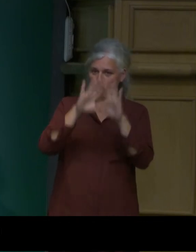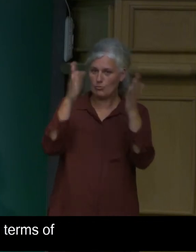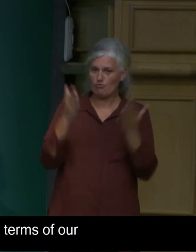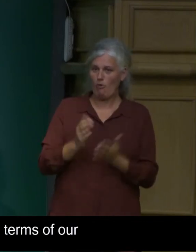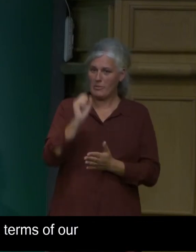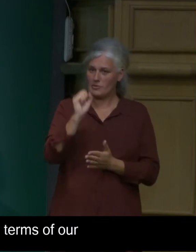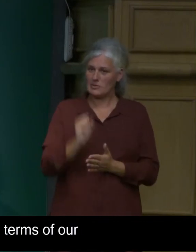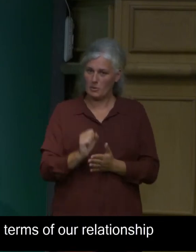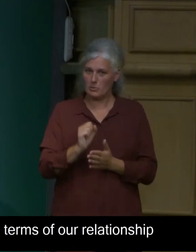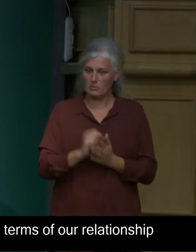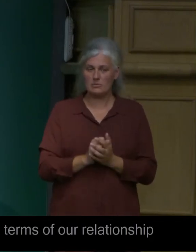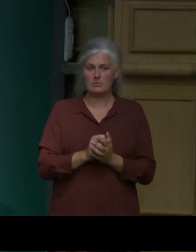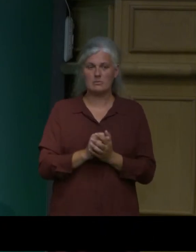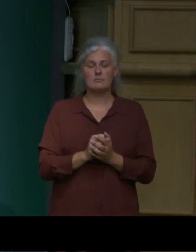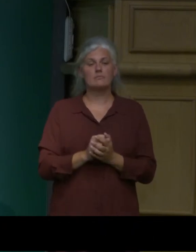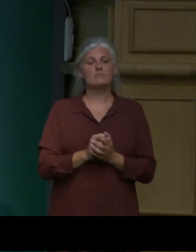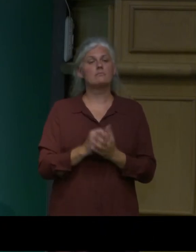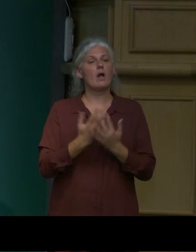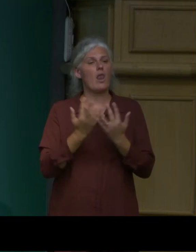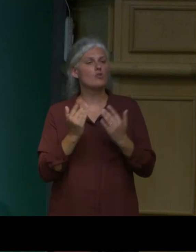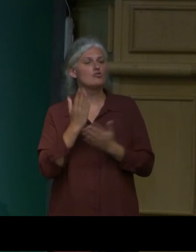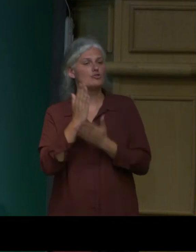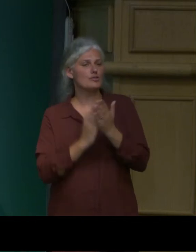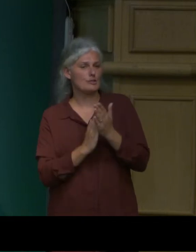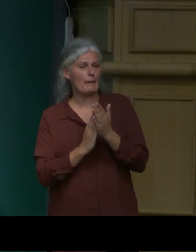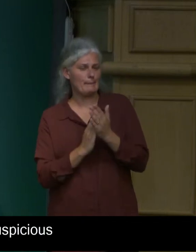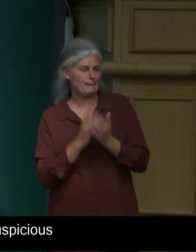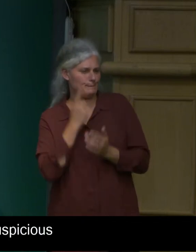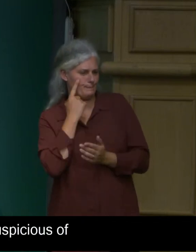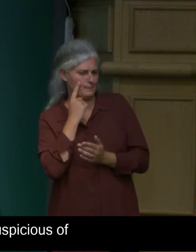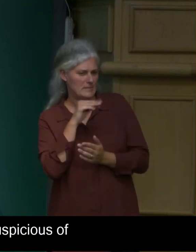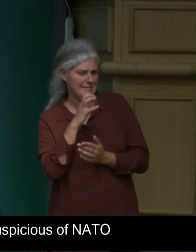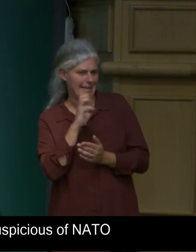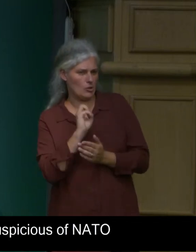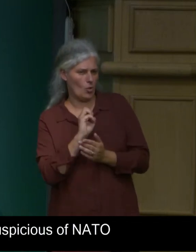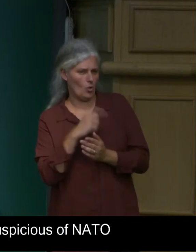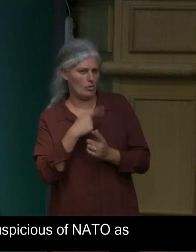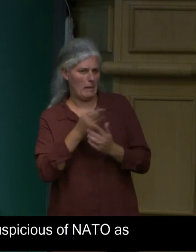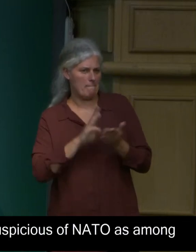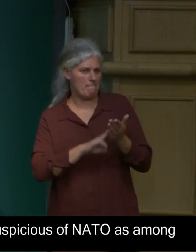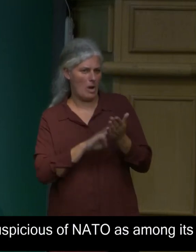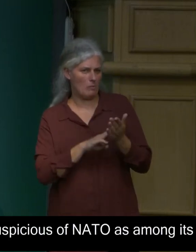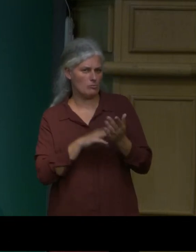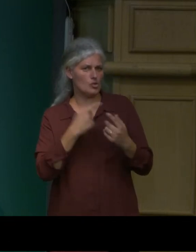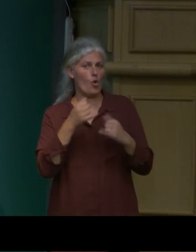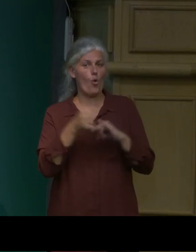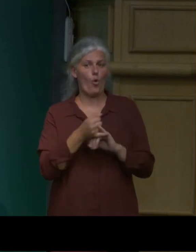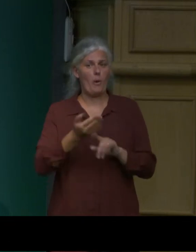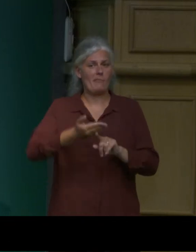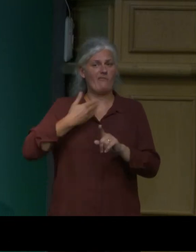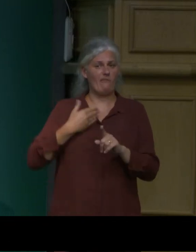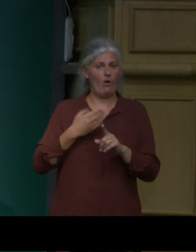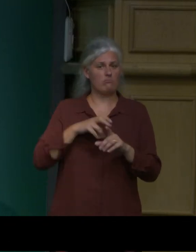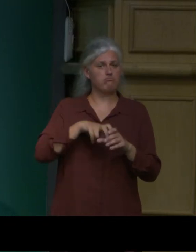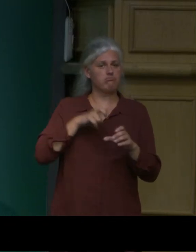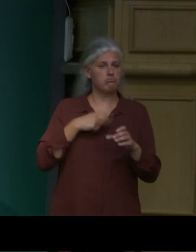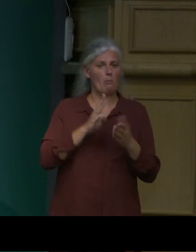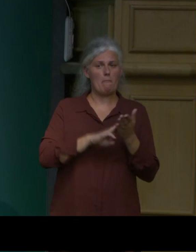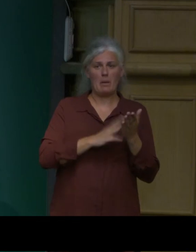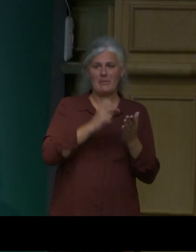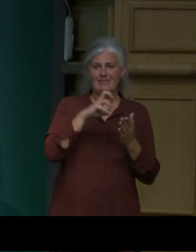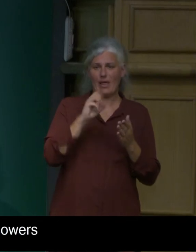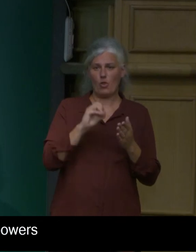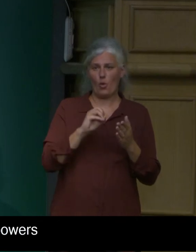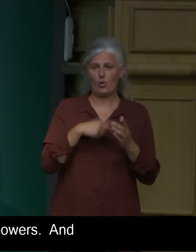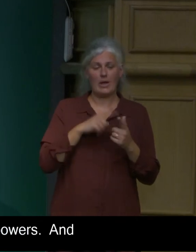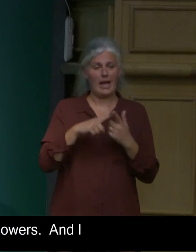South many of whom are suspicious of NATO as among its leading members are former Colonial powers and I think